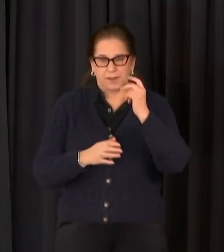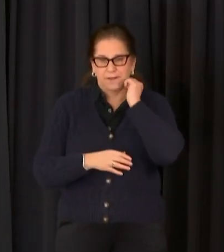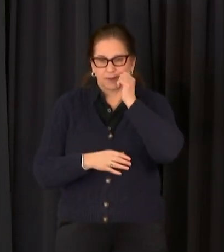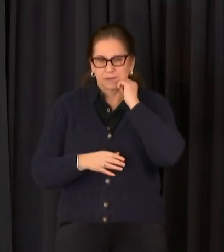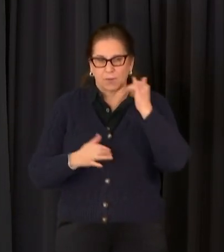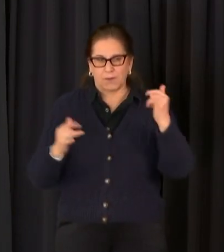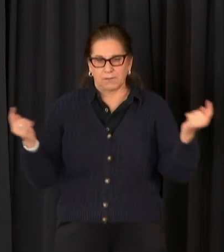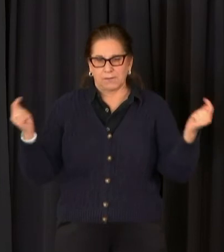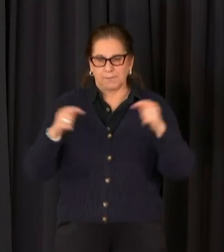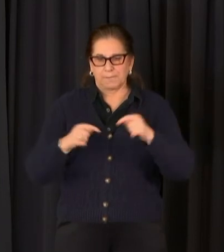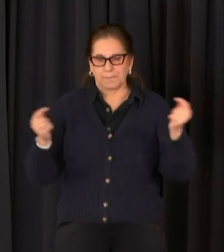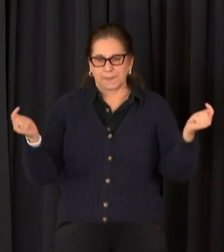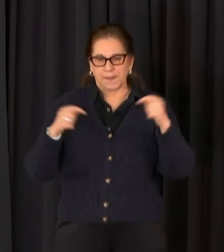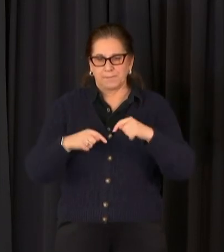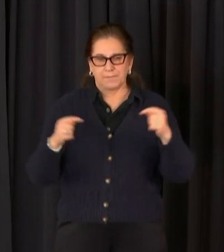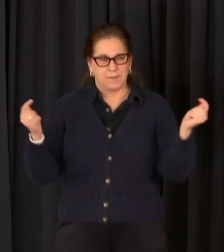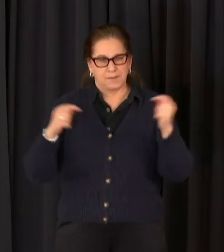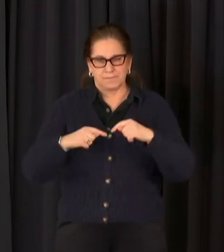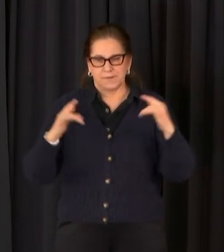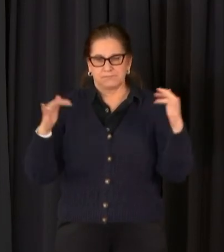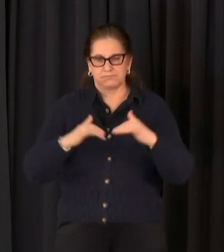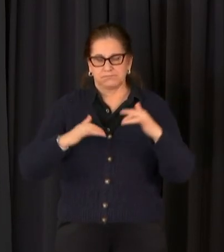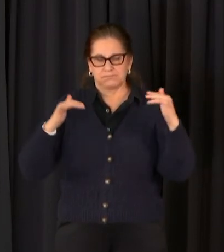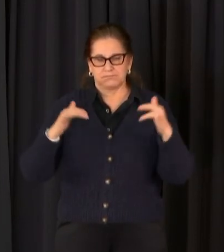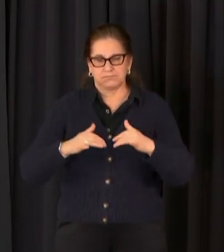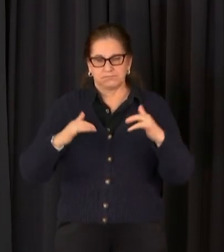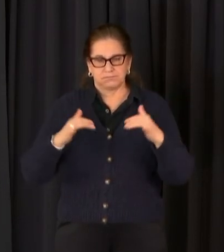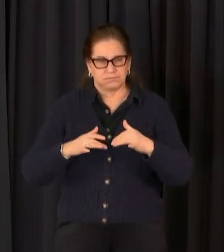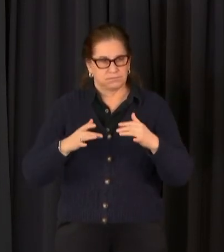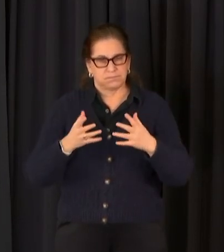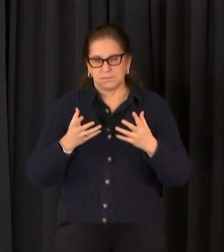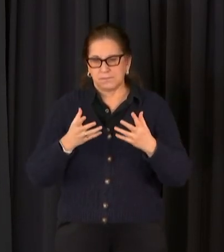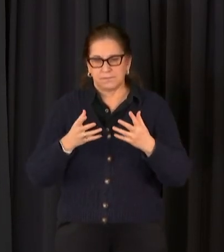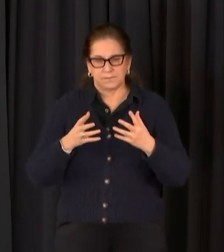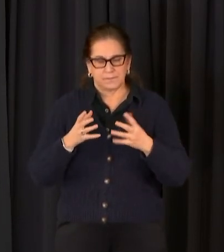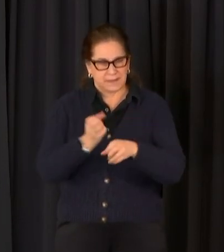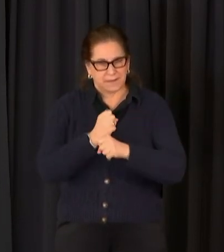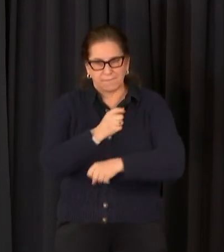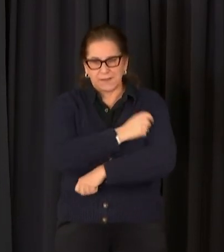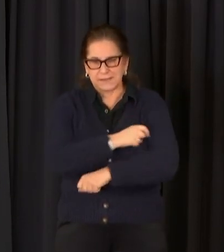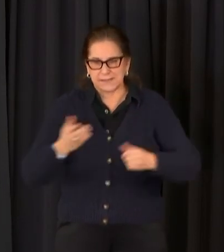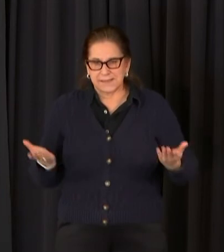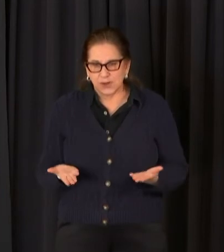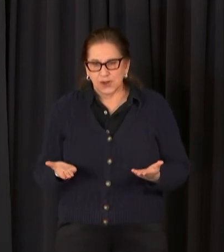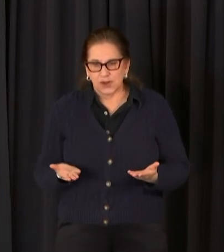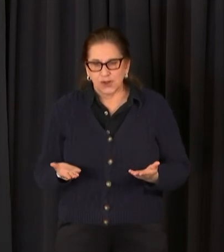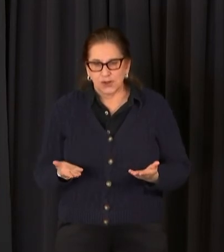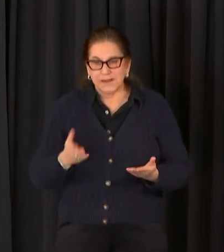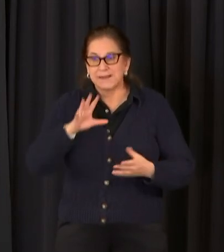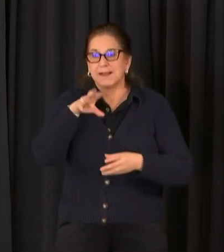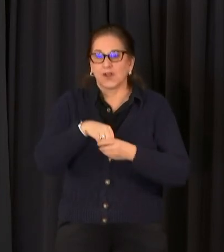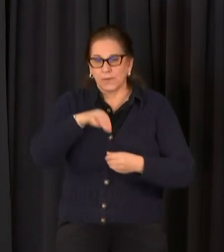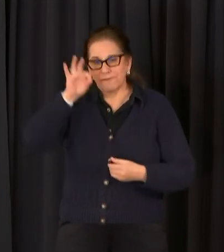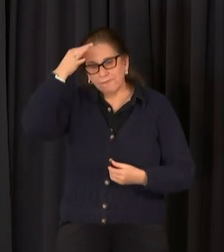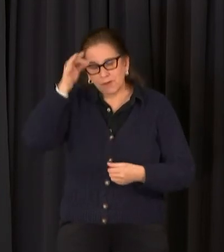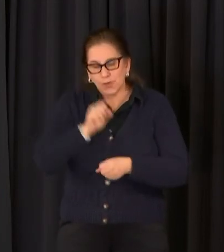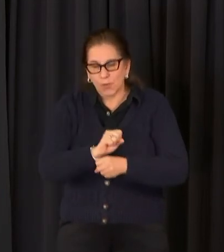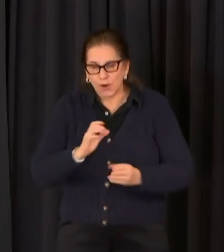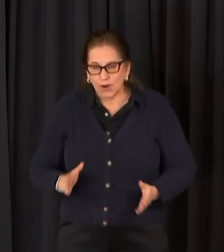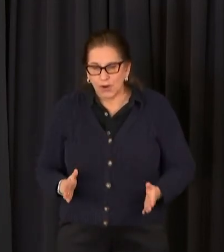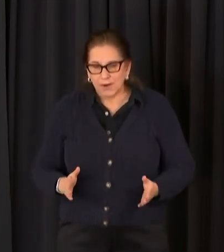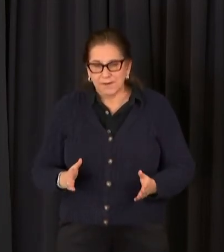to wanting to vaccinate those essential workers, but also the challenge of needing to vaccinate a federal workforce that has been